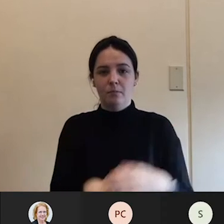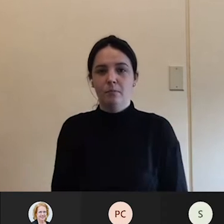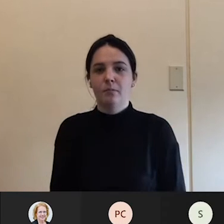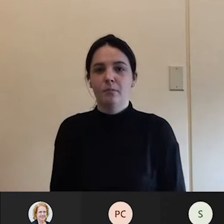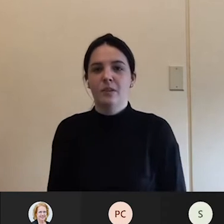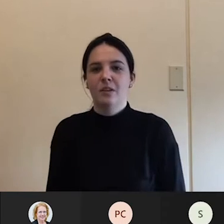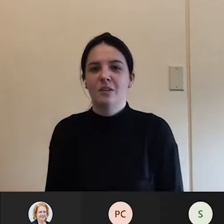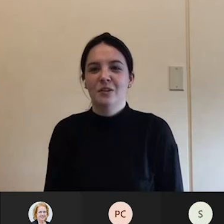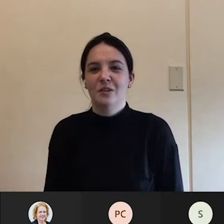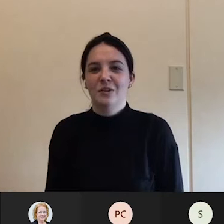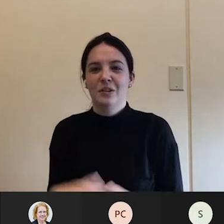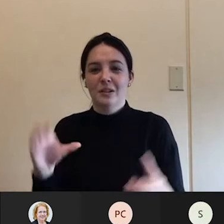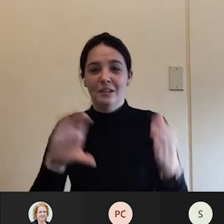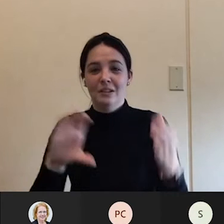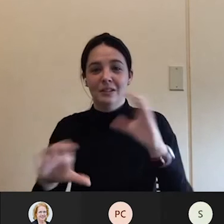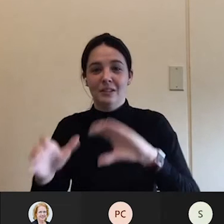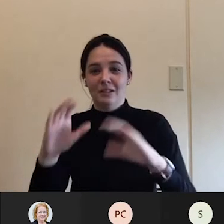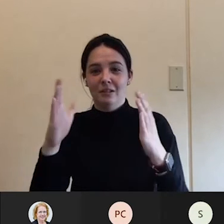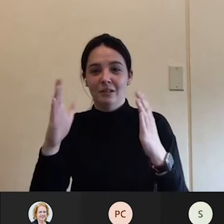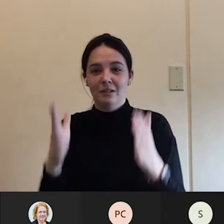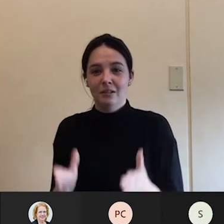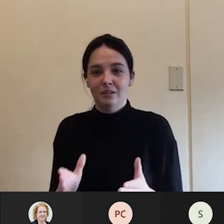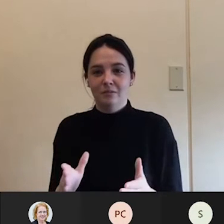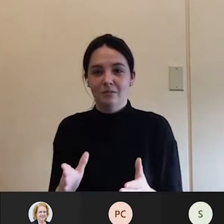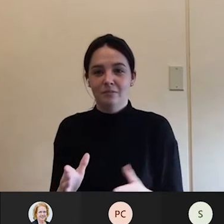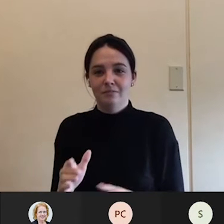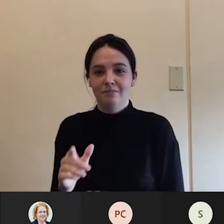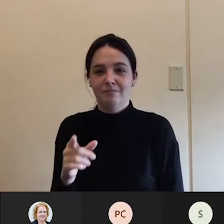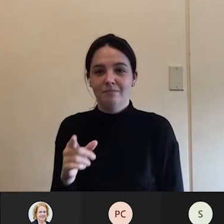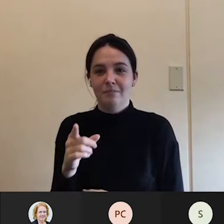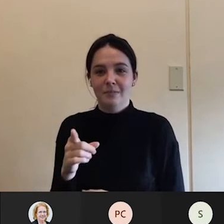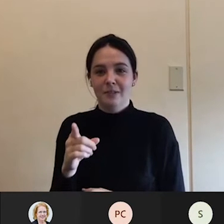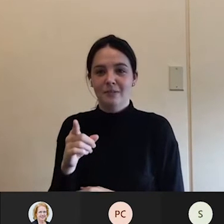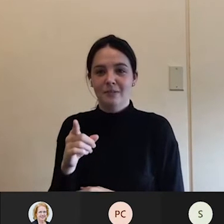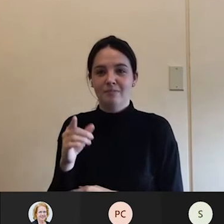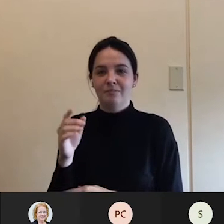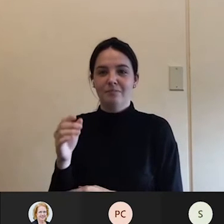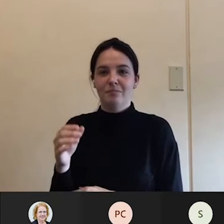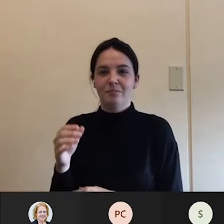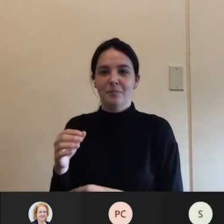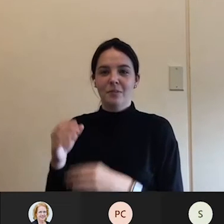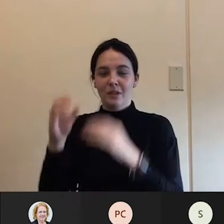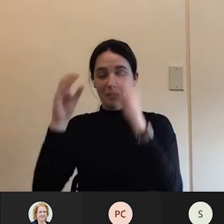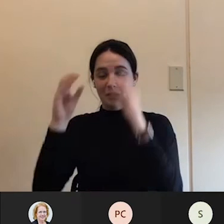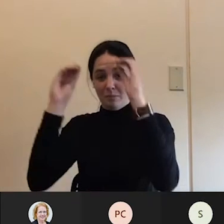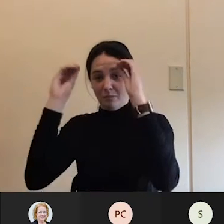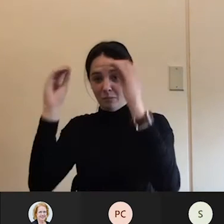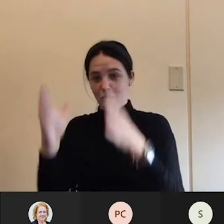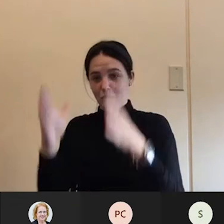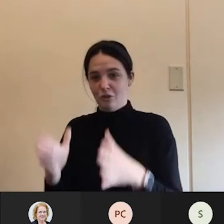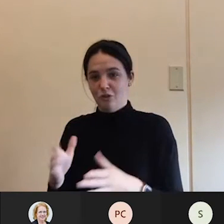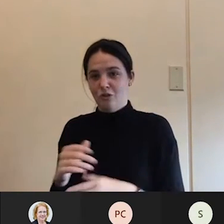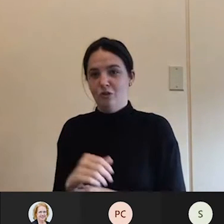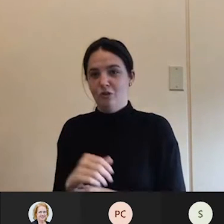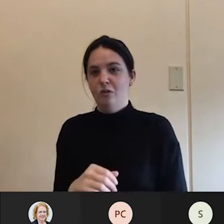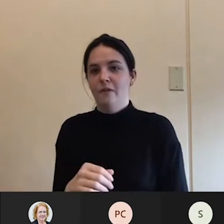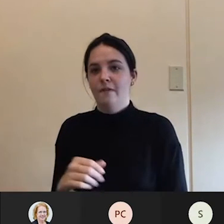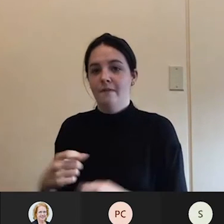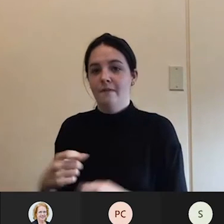be Divya Illumalai. He is an associate professor of physics. Divya.